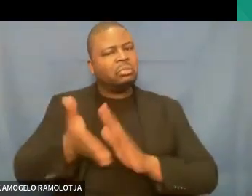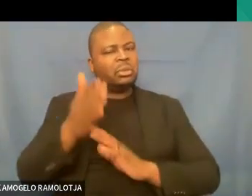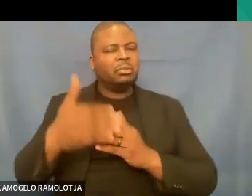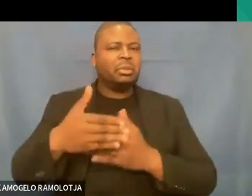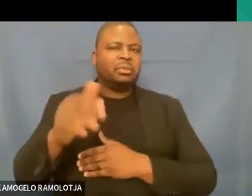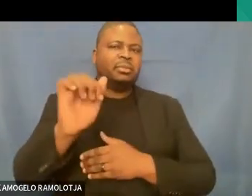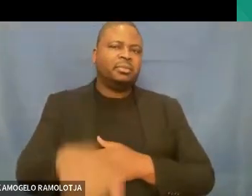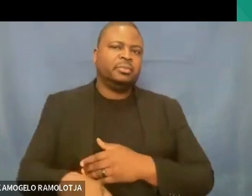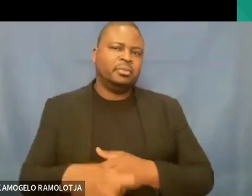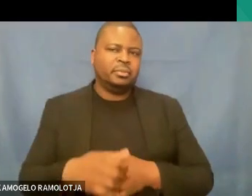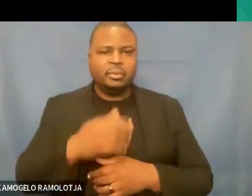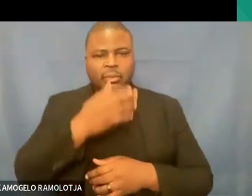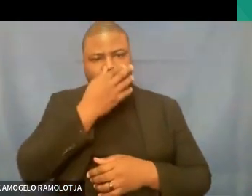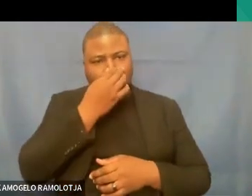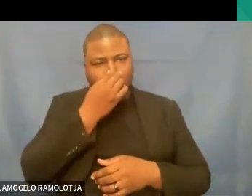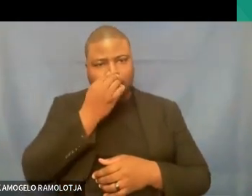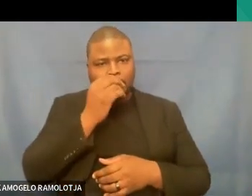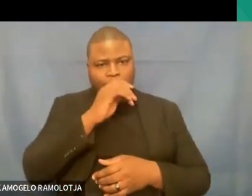Next slide, please.